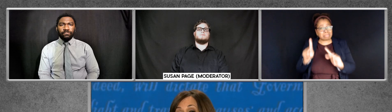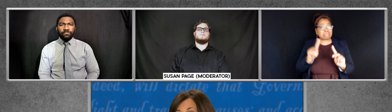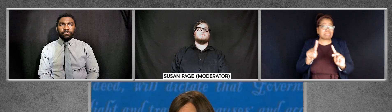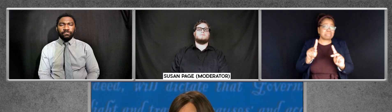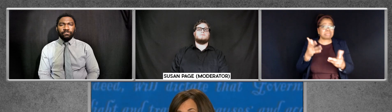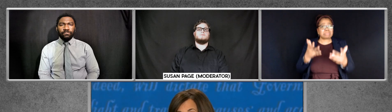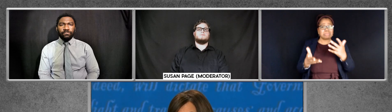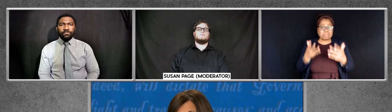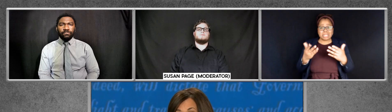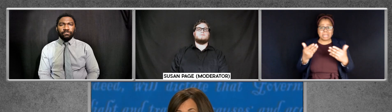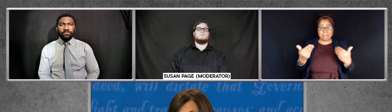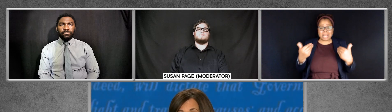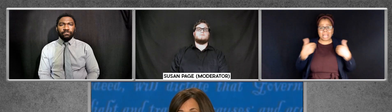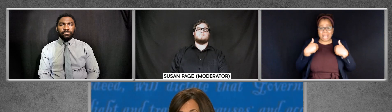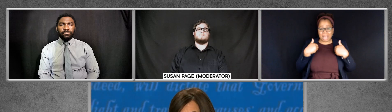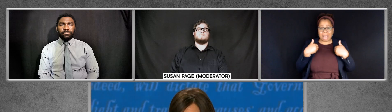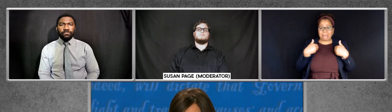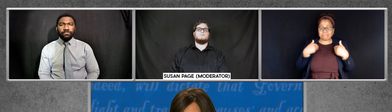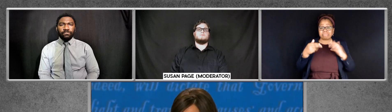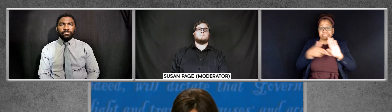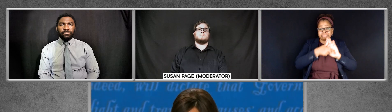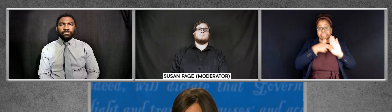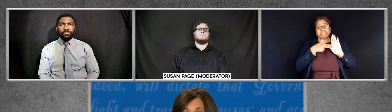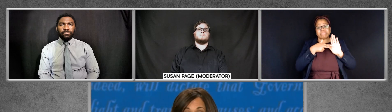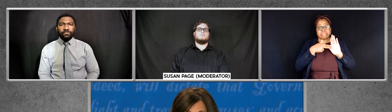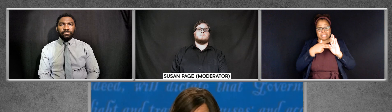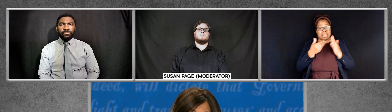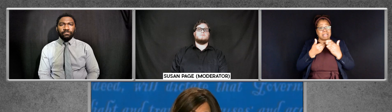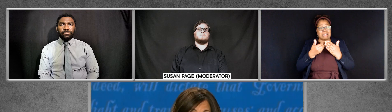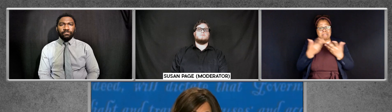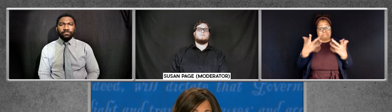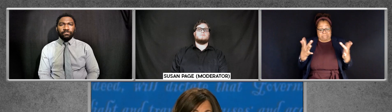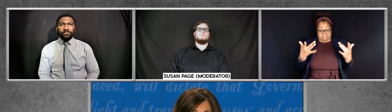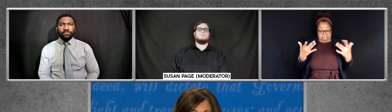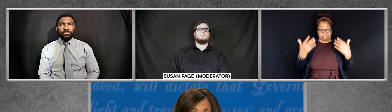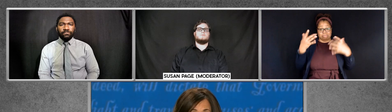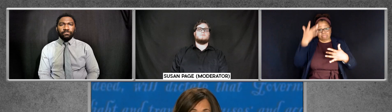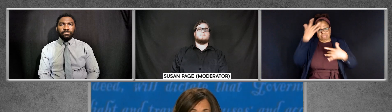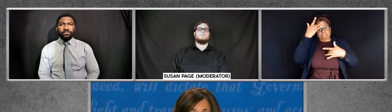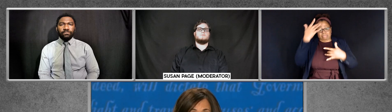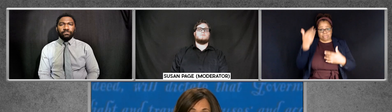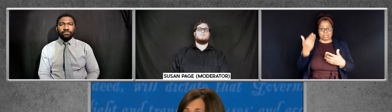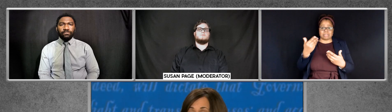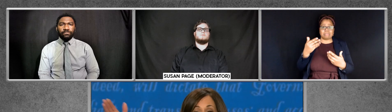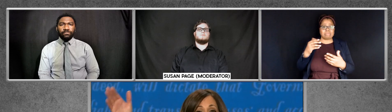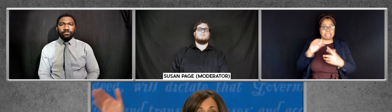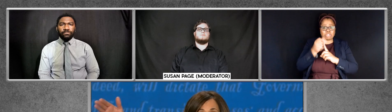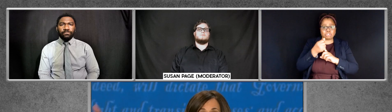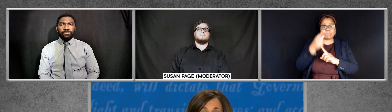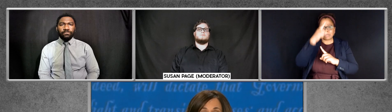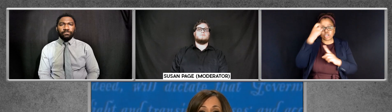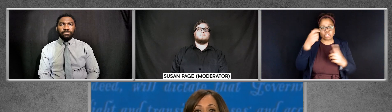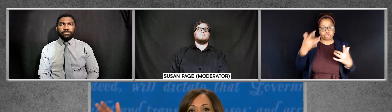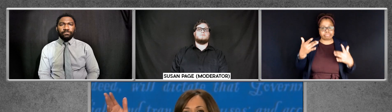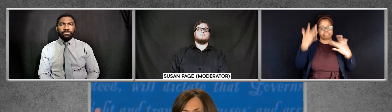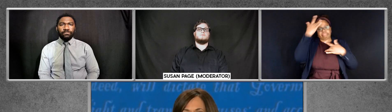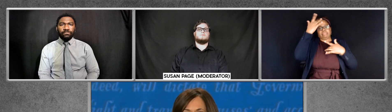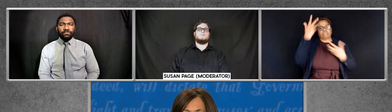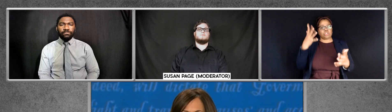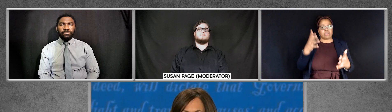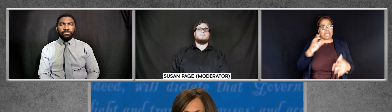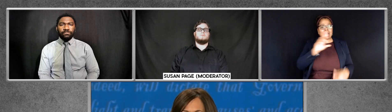what will be in the future considered a pre-existing condition because you contracted the virus. Donald Trump is in court right now trying